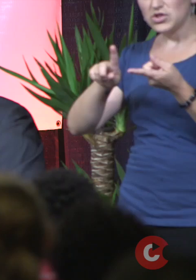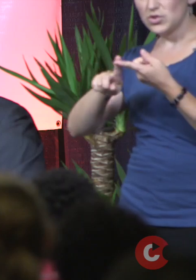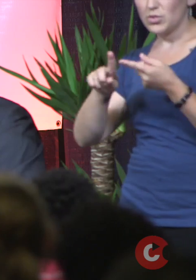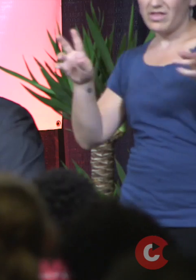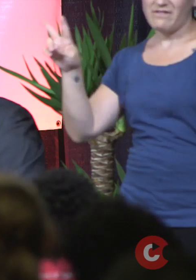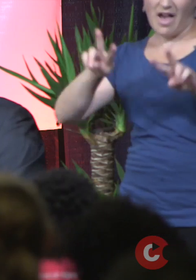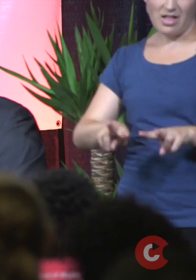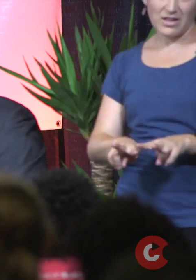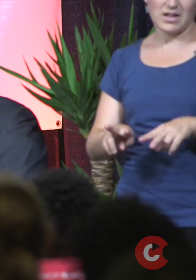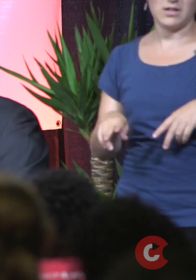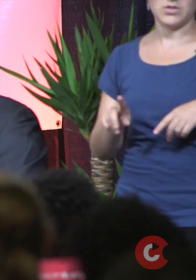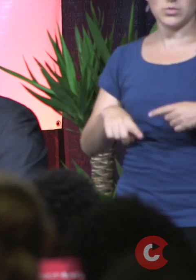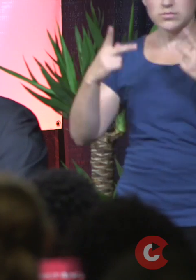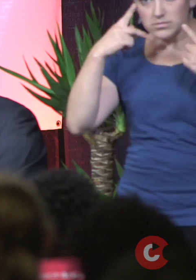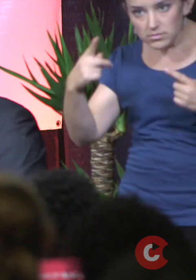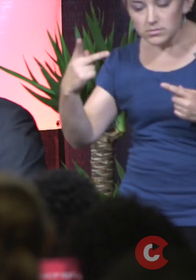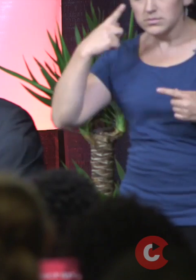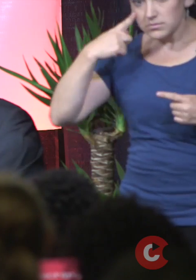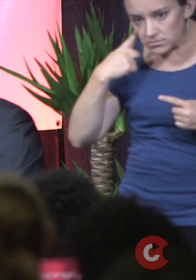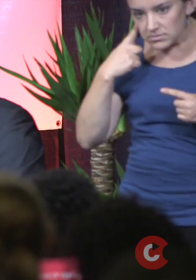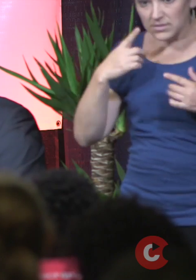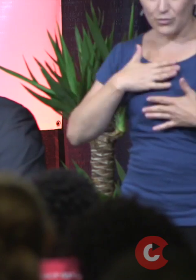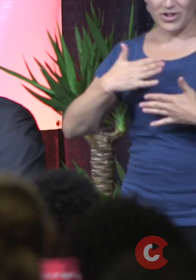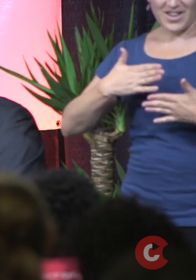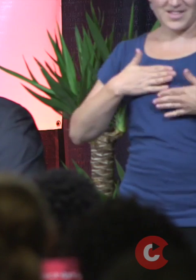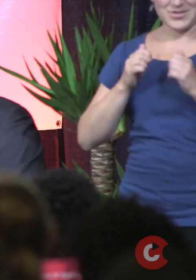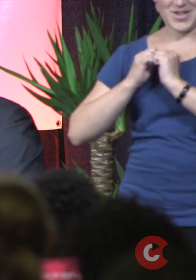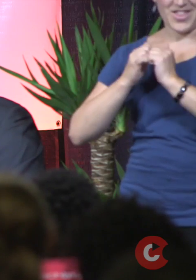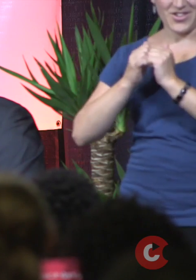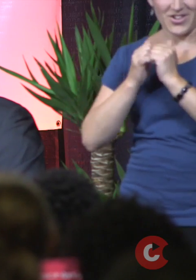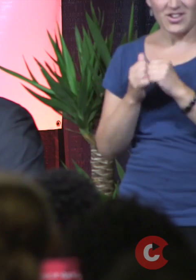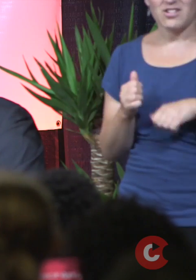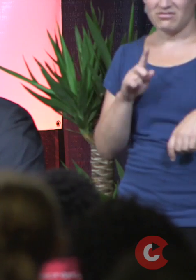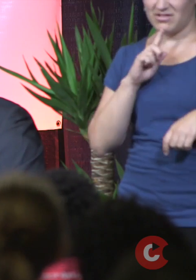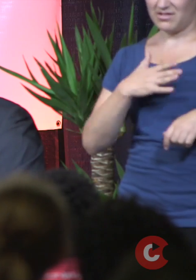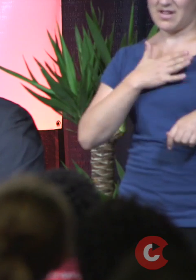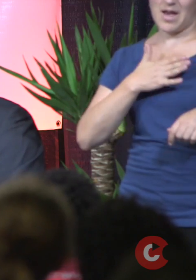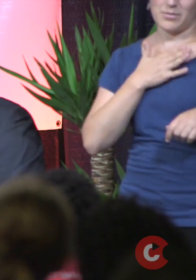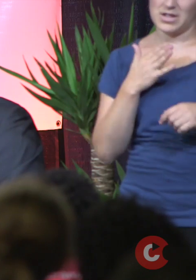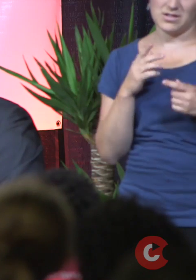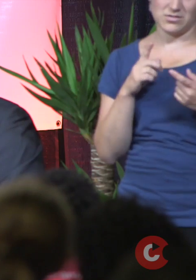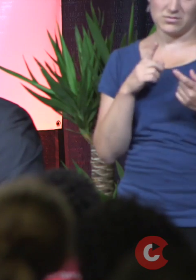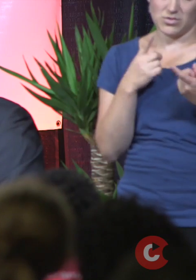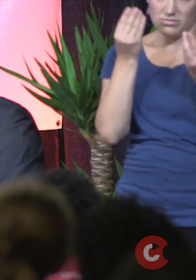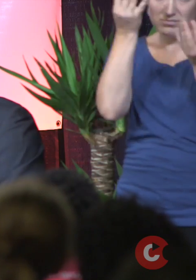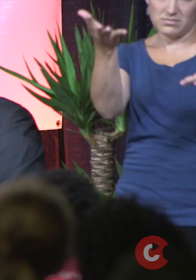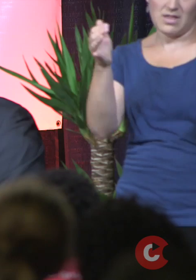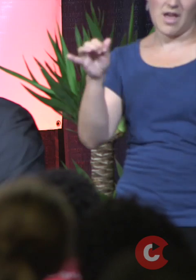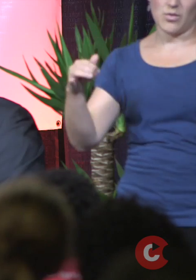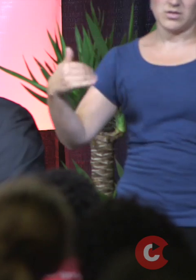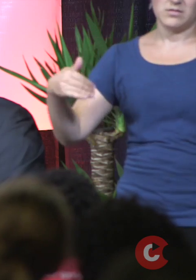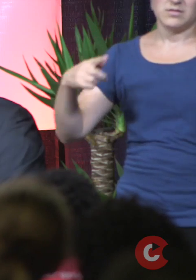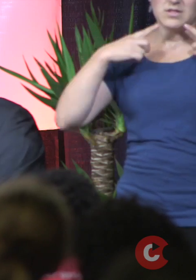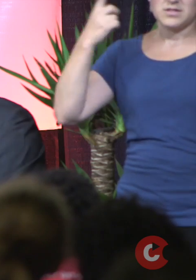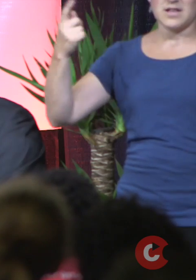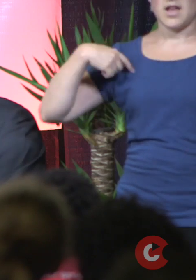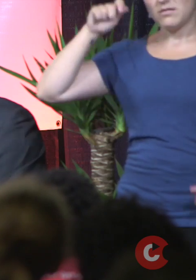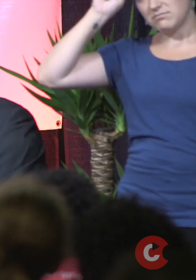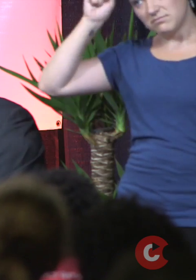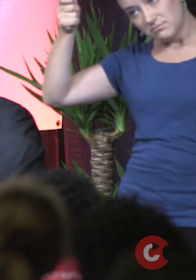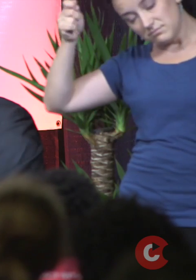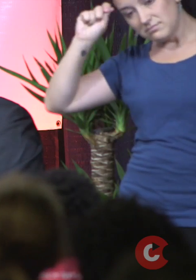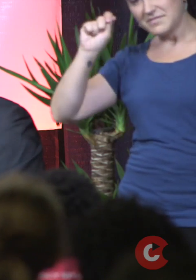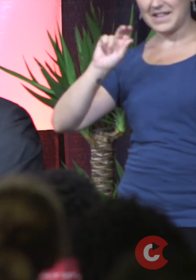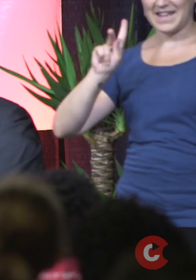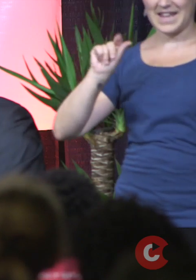to see it and to experience it, to breathe the same air. And I'm happy to say that was a phenomenal success. Hats off to the Keyno